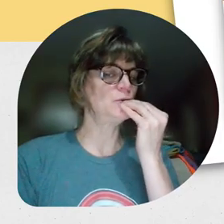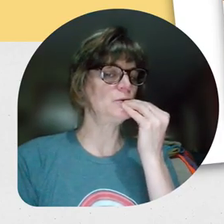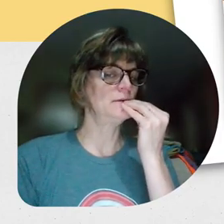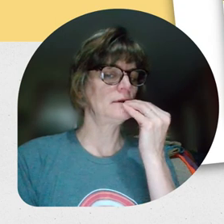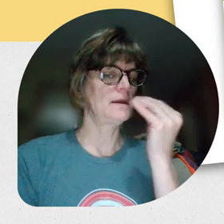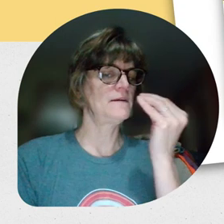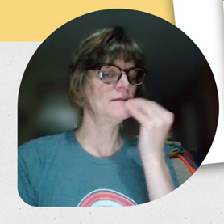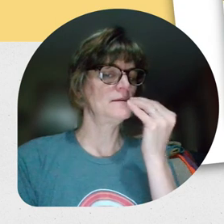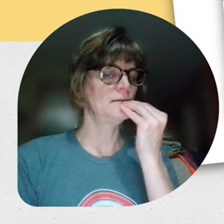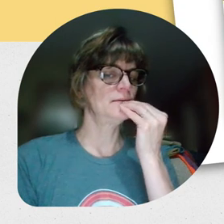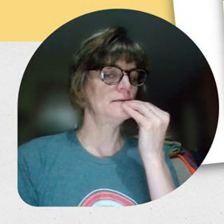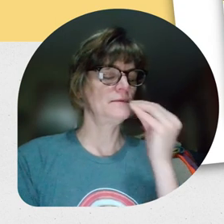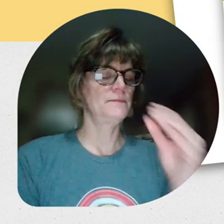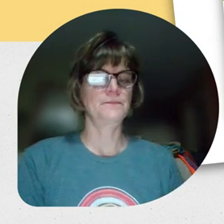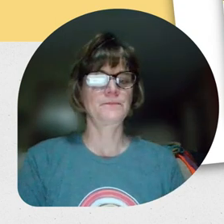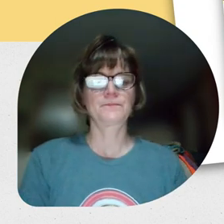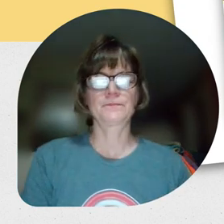food.